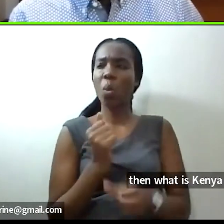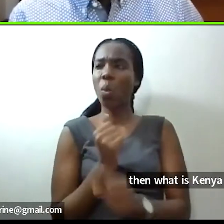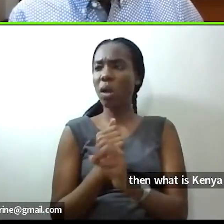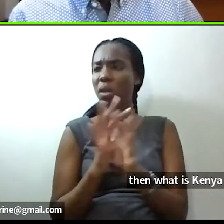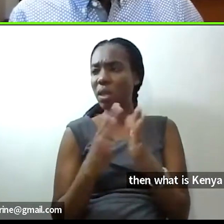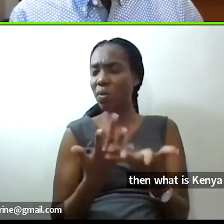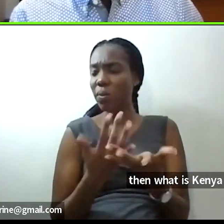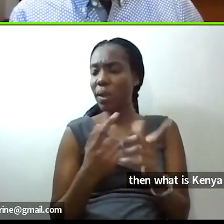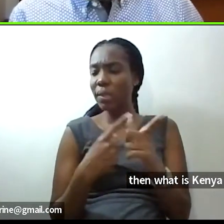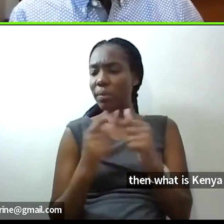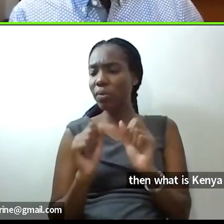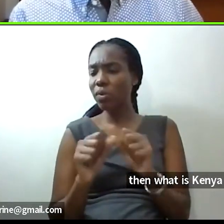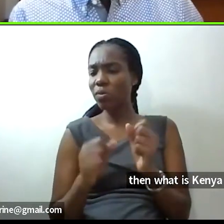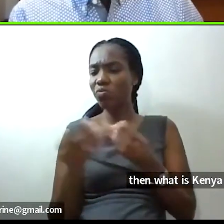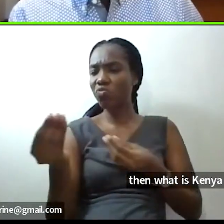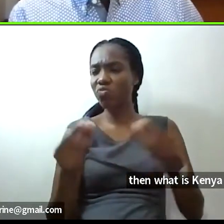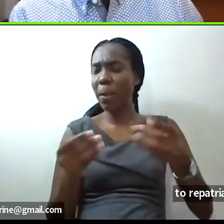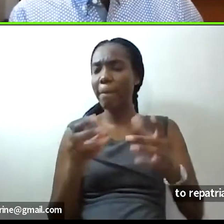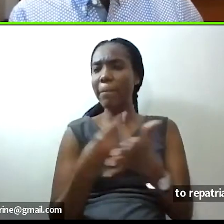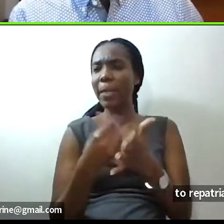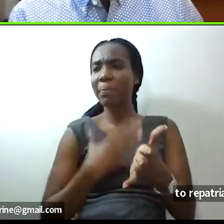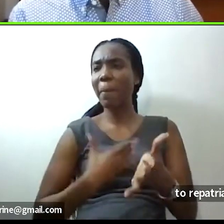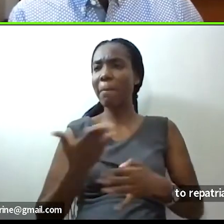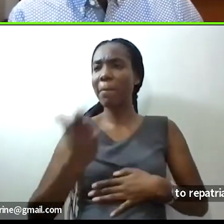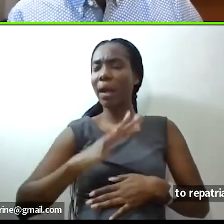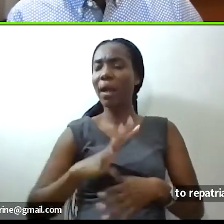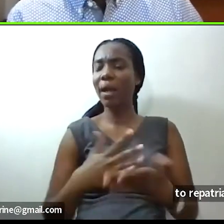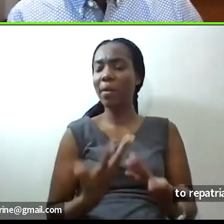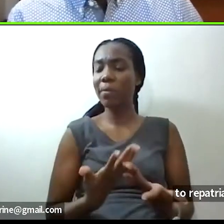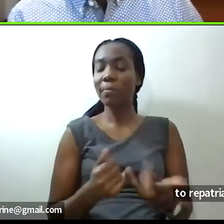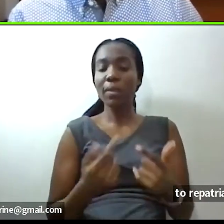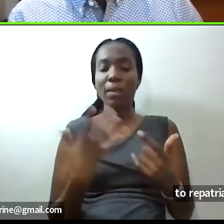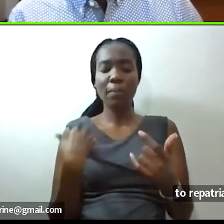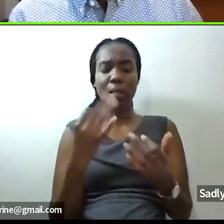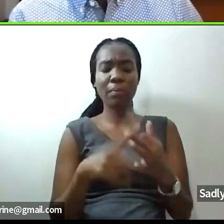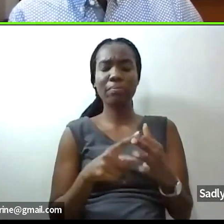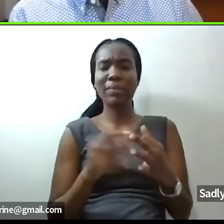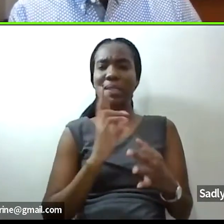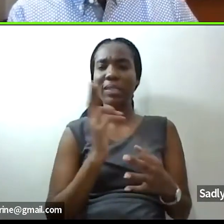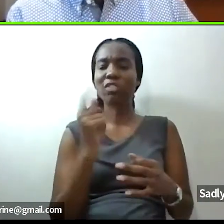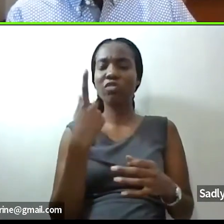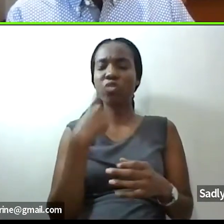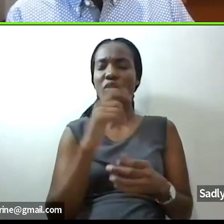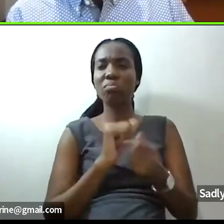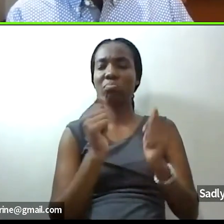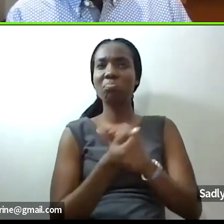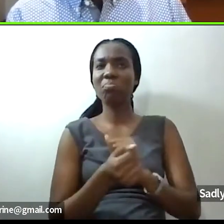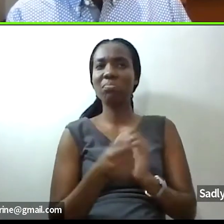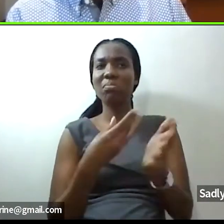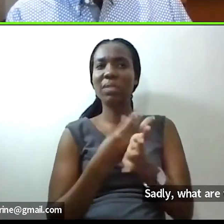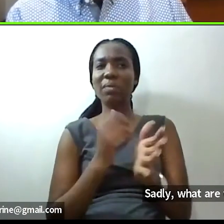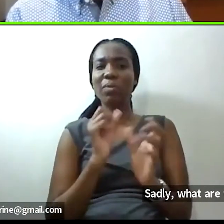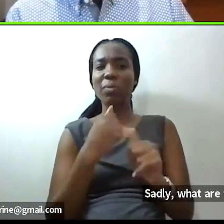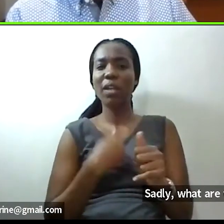money back here. Thirdly, what are the risks of the exchange rate? Which country is, because you see your